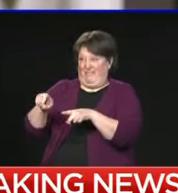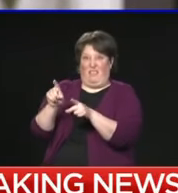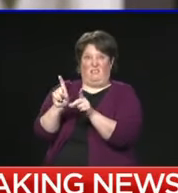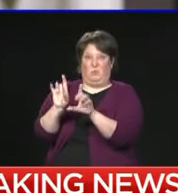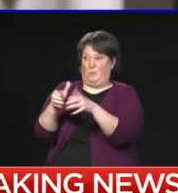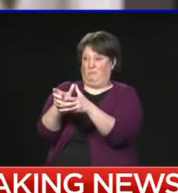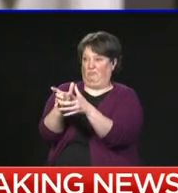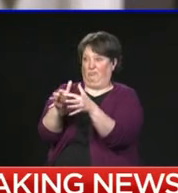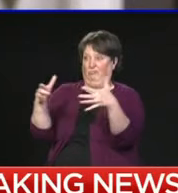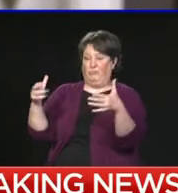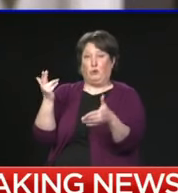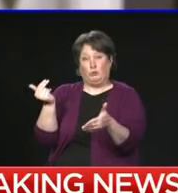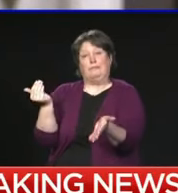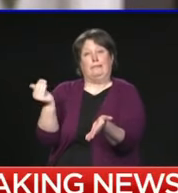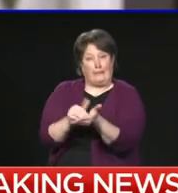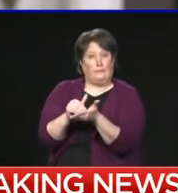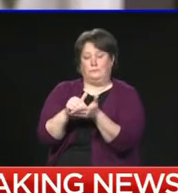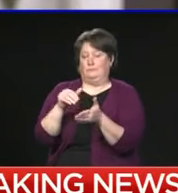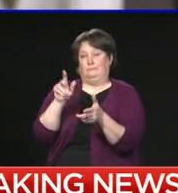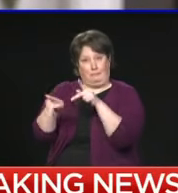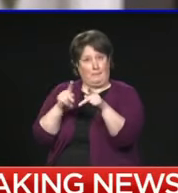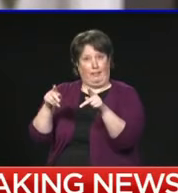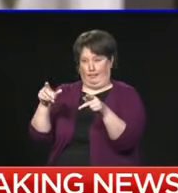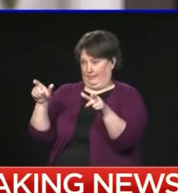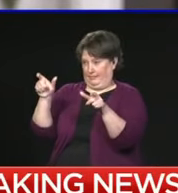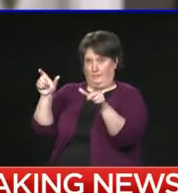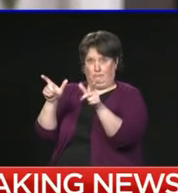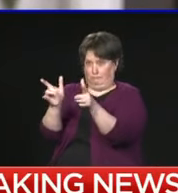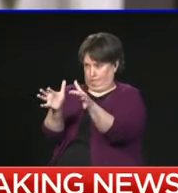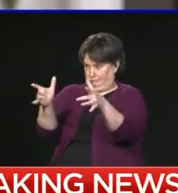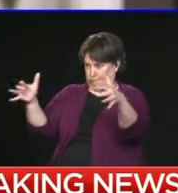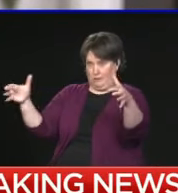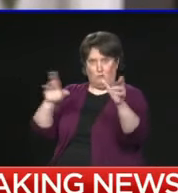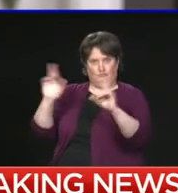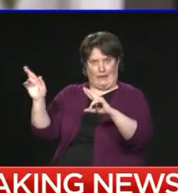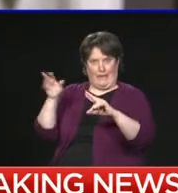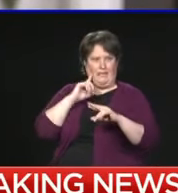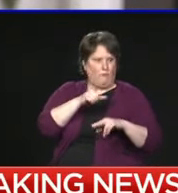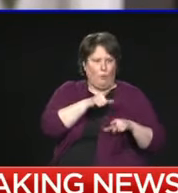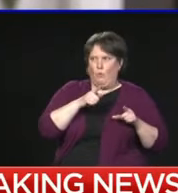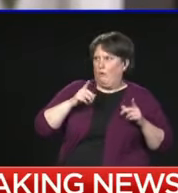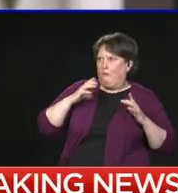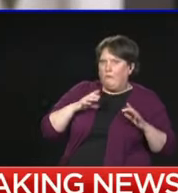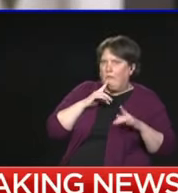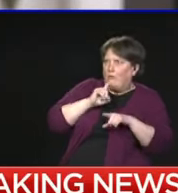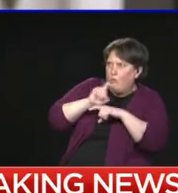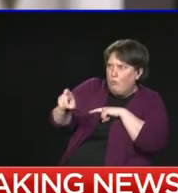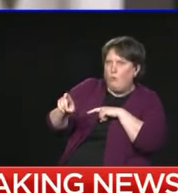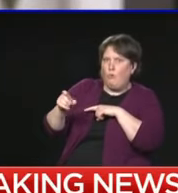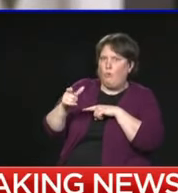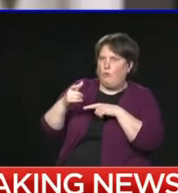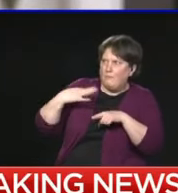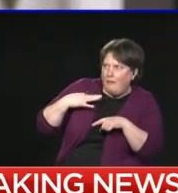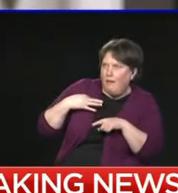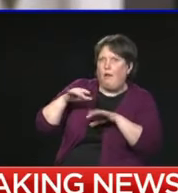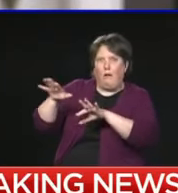by close to 13,000 people to take your calls, process your claims, and get you the support you